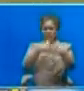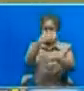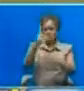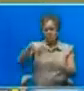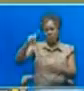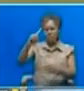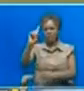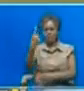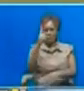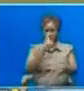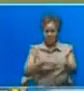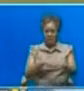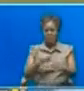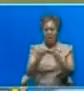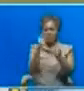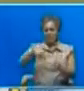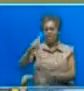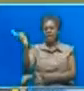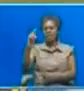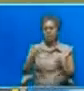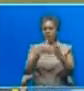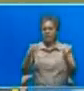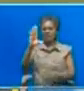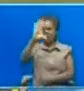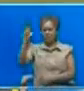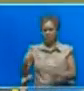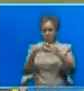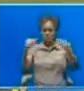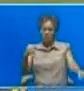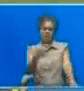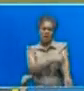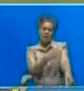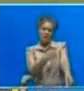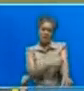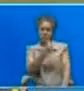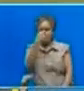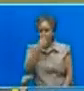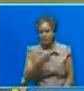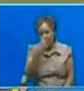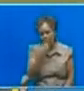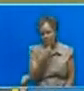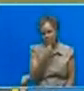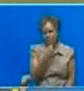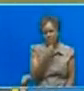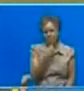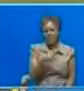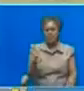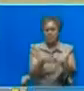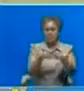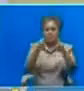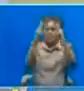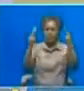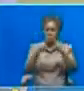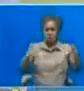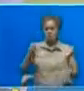the Round 1 tournament that was held in Nairobi against African opponents Ghana and Tanzania. As the national women's